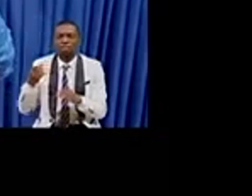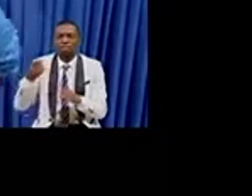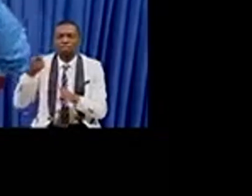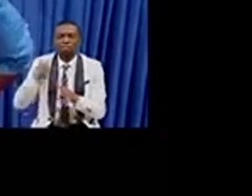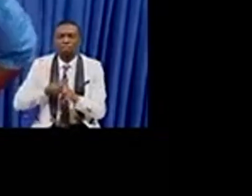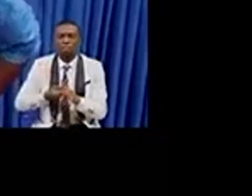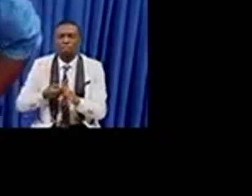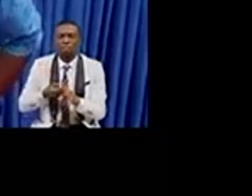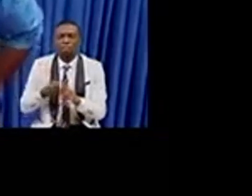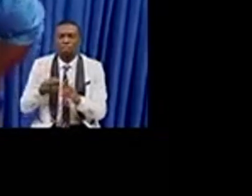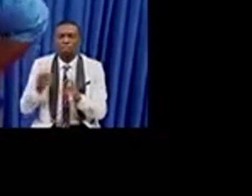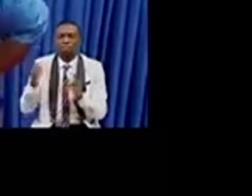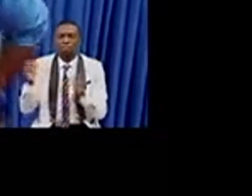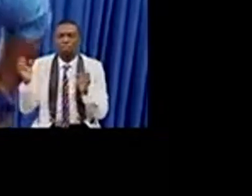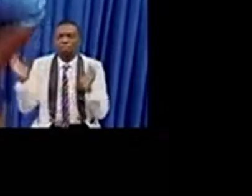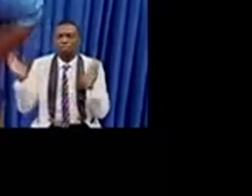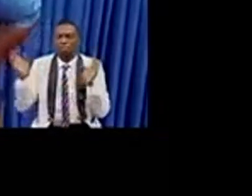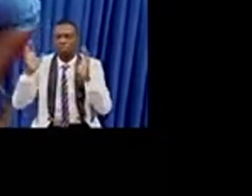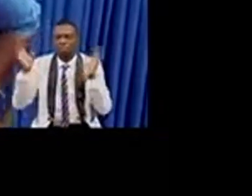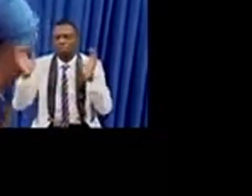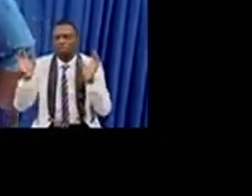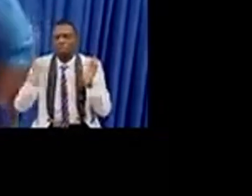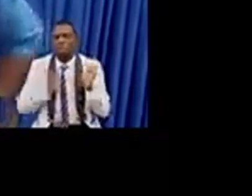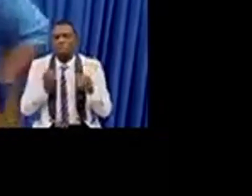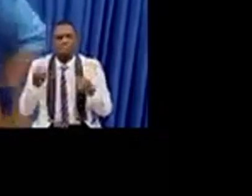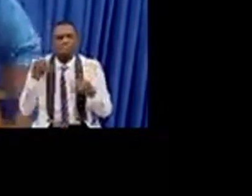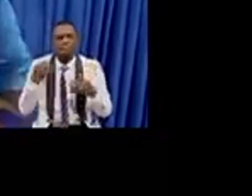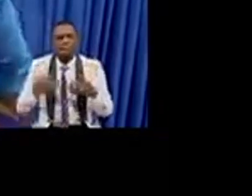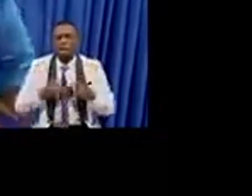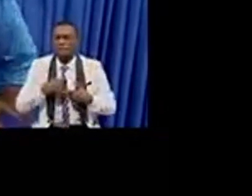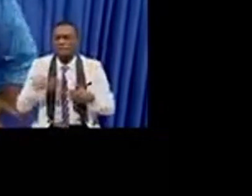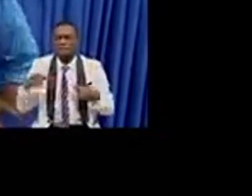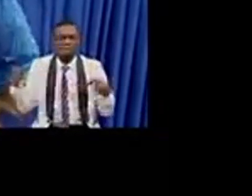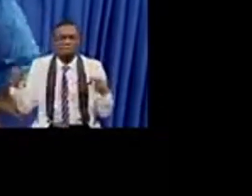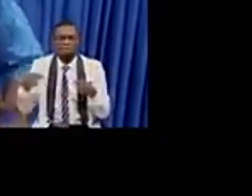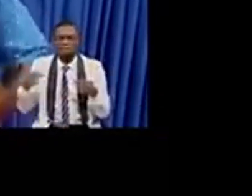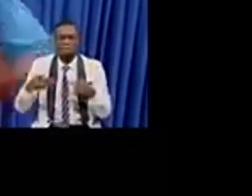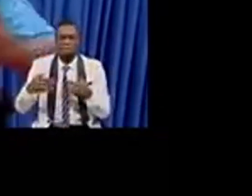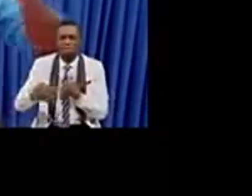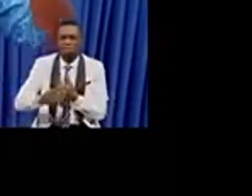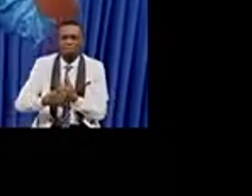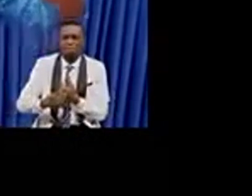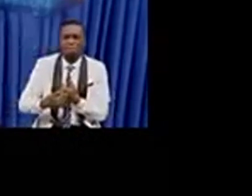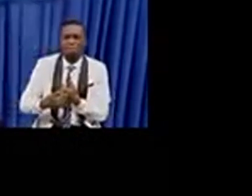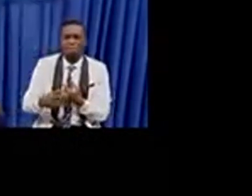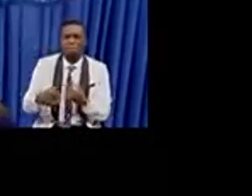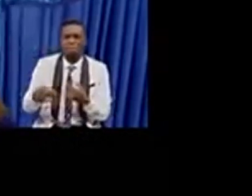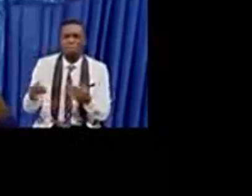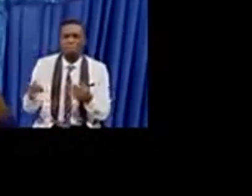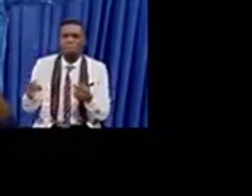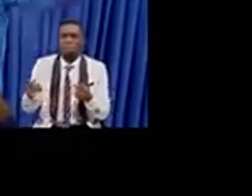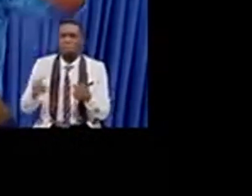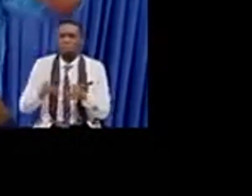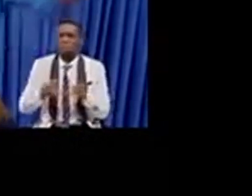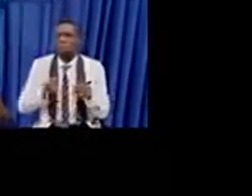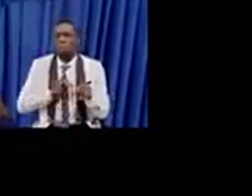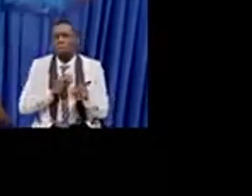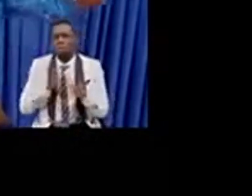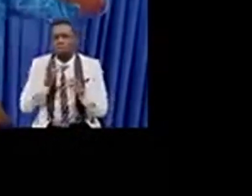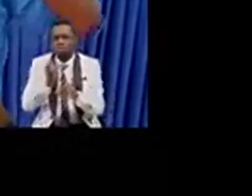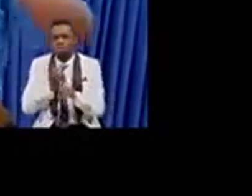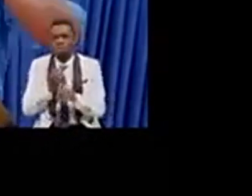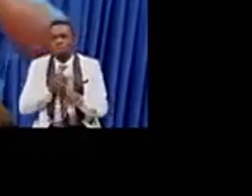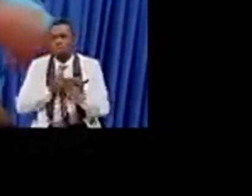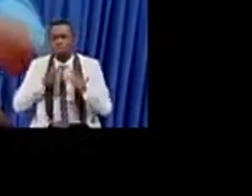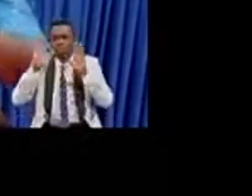prayed, say amen. I was having heavy before, and everyone is light. And that's where I have received my healing. Today, what I